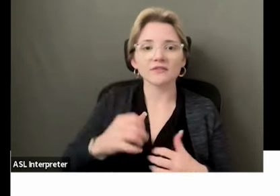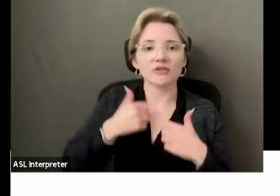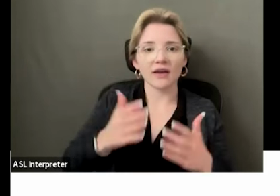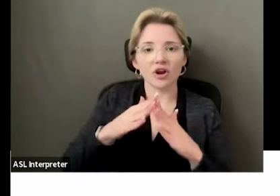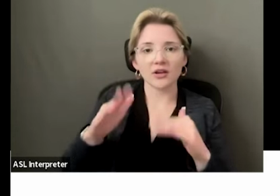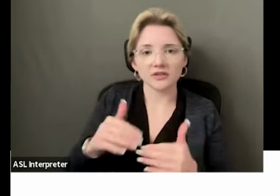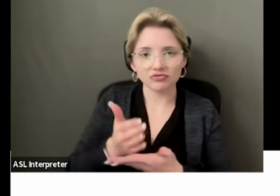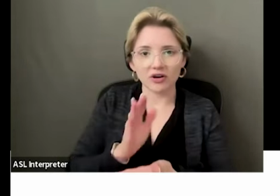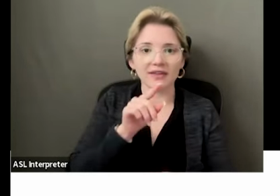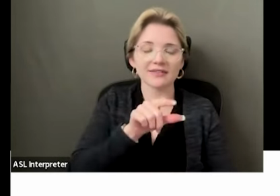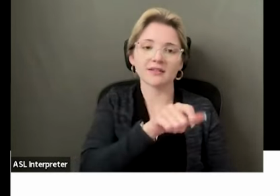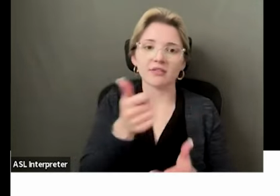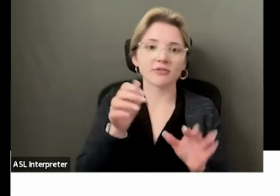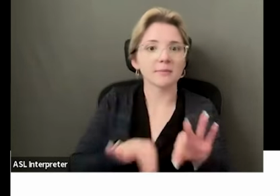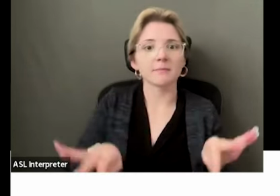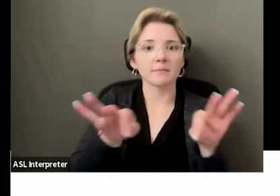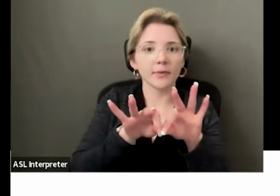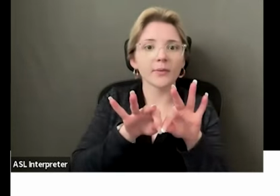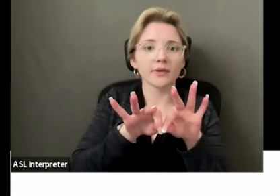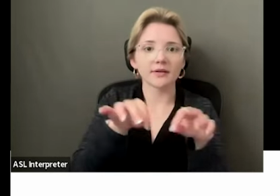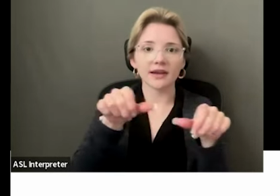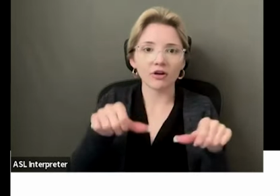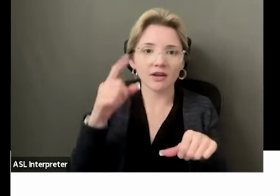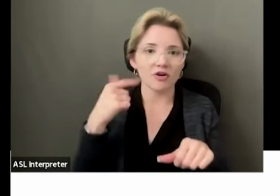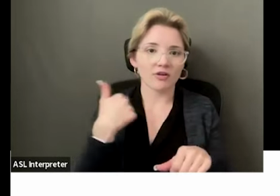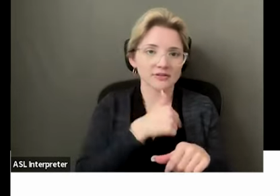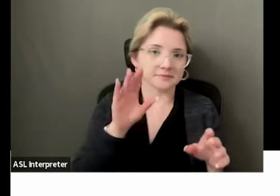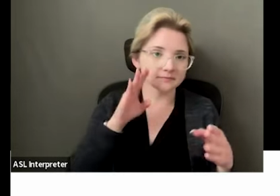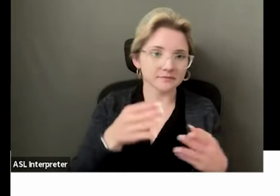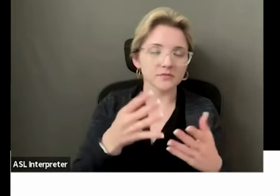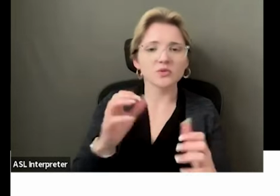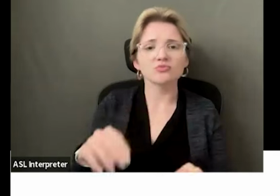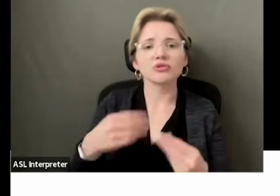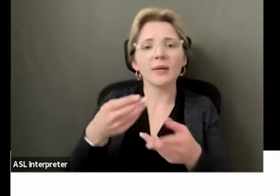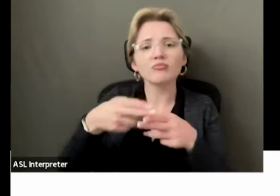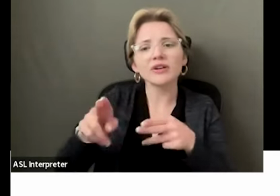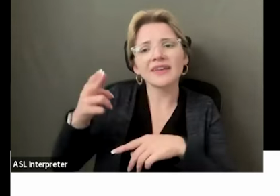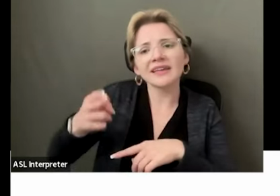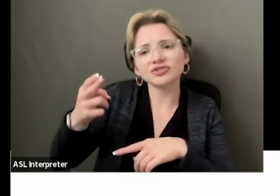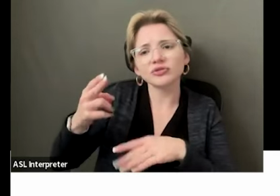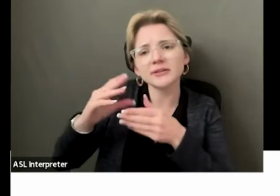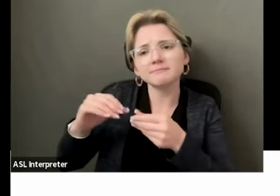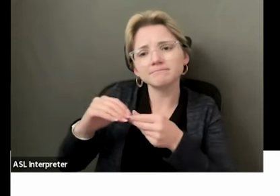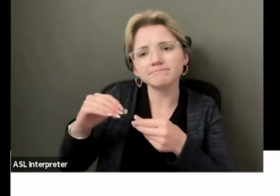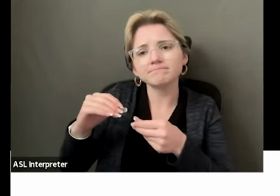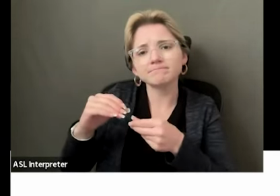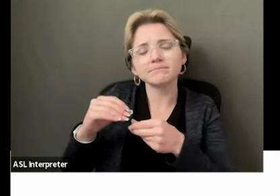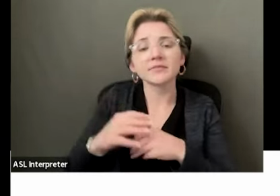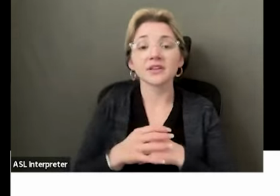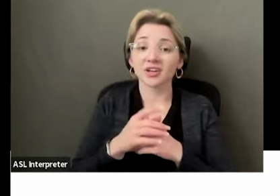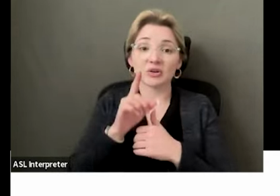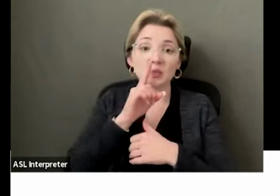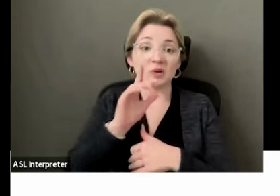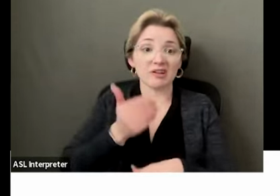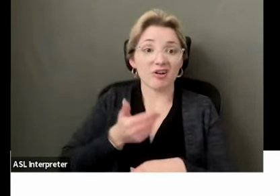want to just give like a brief history of where the background of survivors' rights and protections. So it really grew out of like